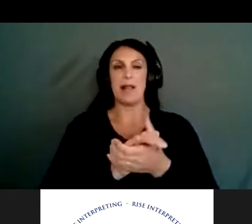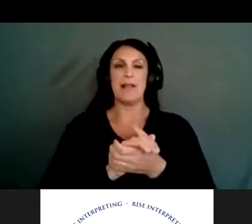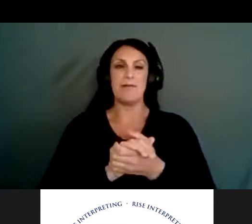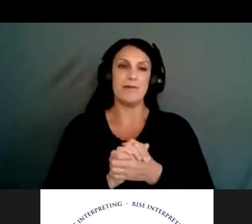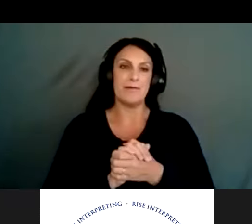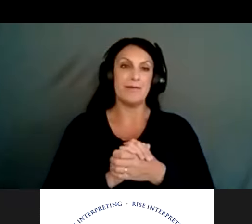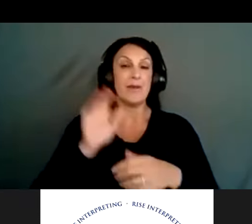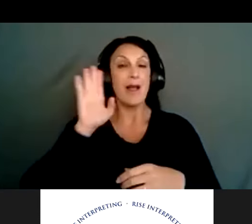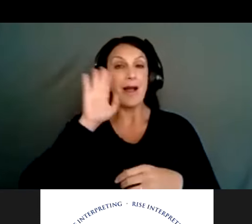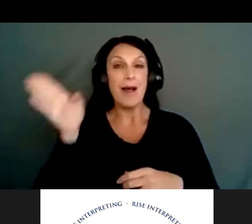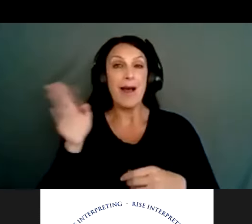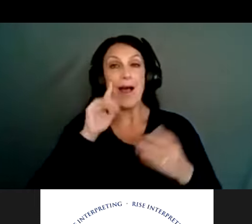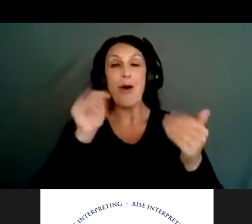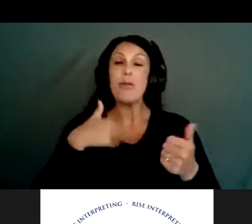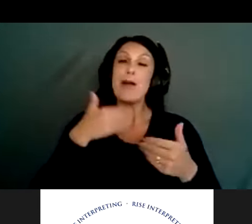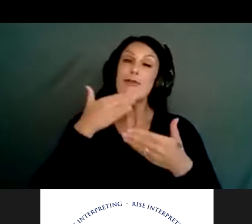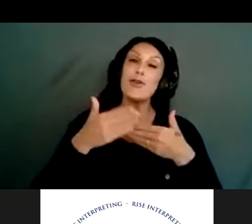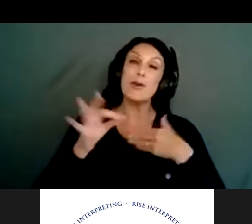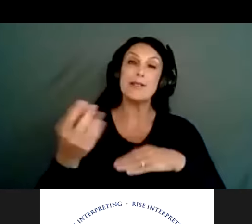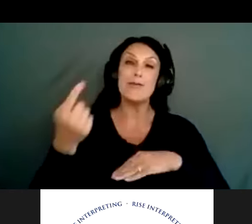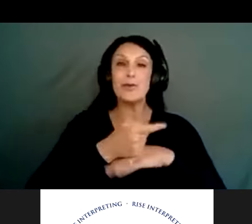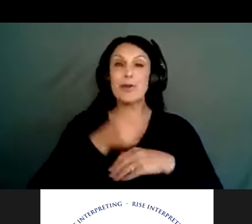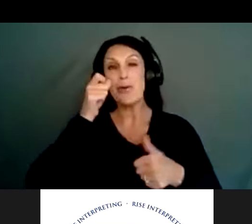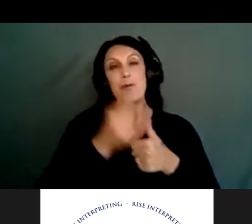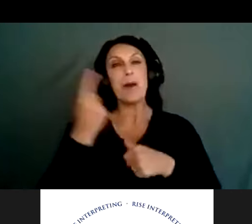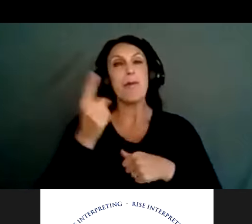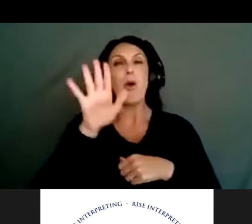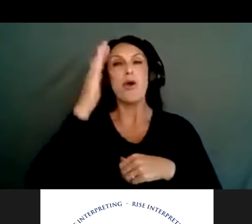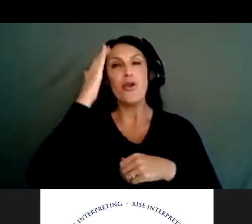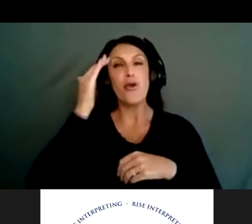Hi, I just hope you have a good rest of your day and always remember to keep your head up.